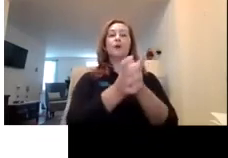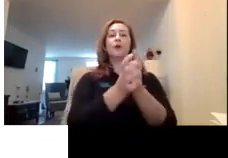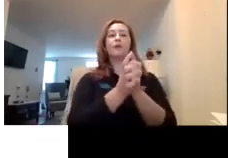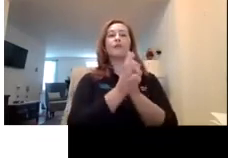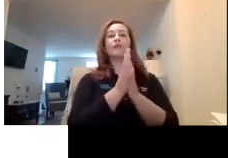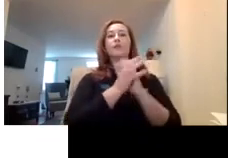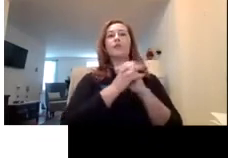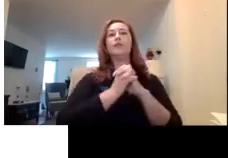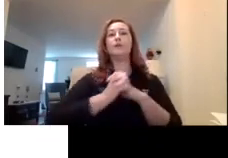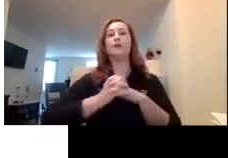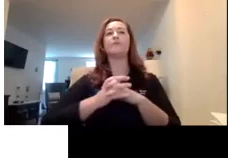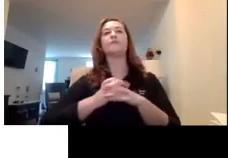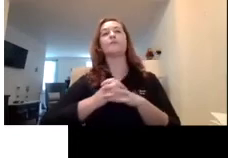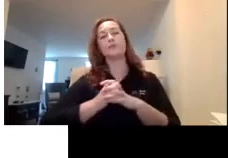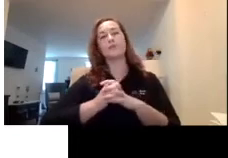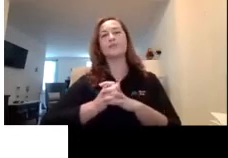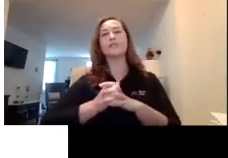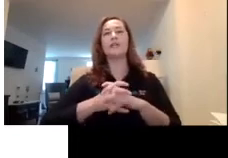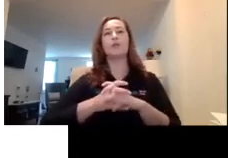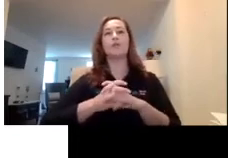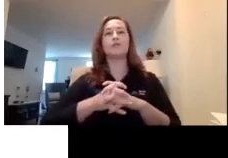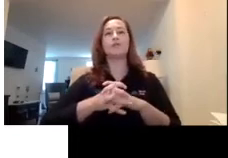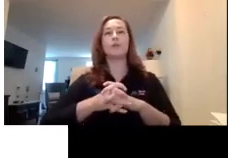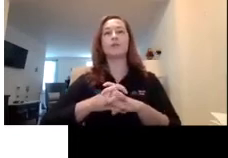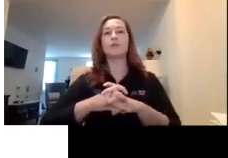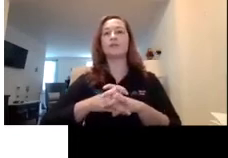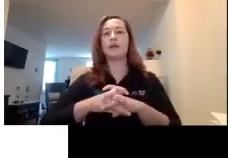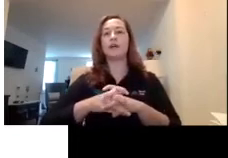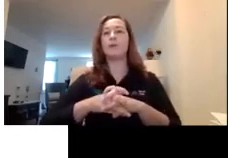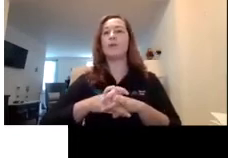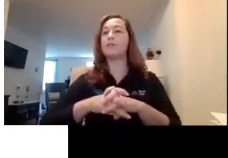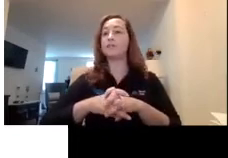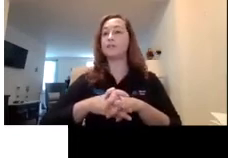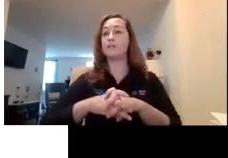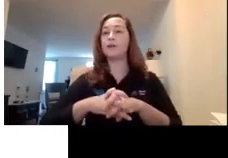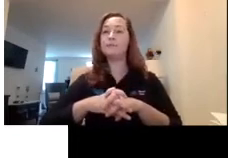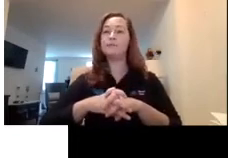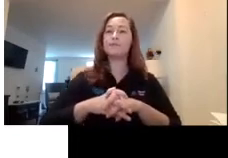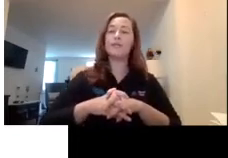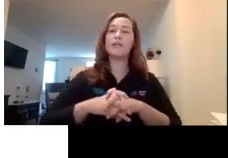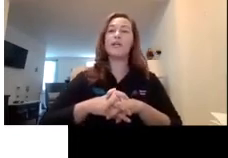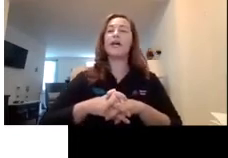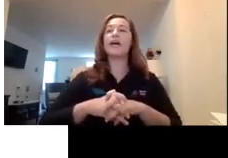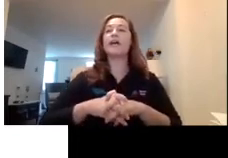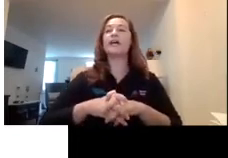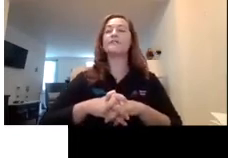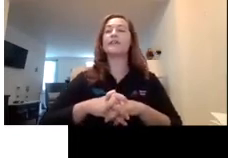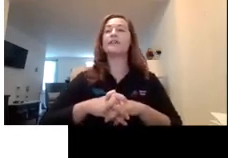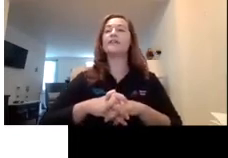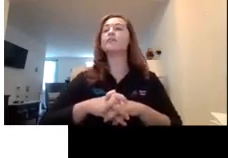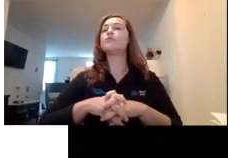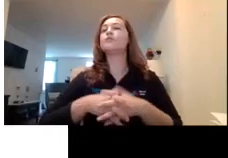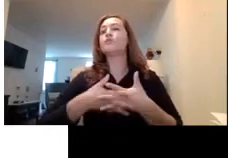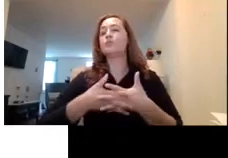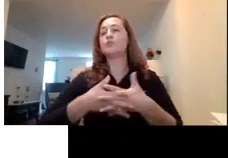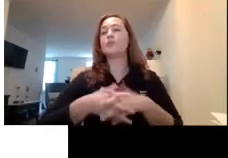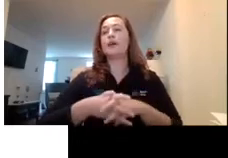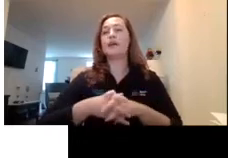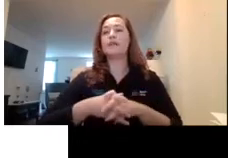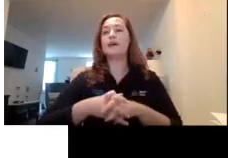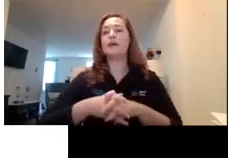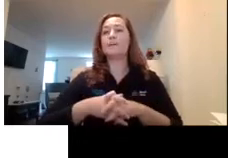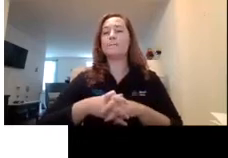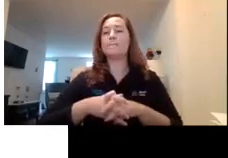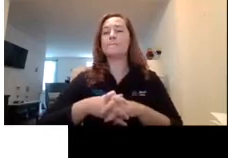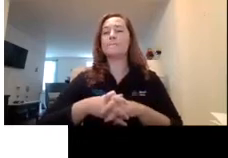So on our photo here, we have also the sign language interpreters at Beth Israel. And in order to ensure